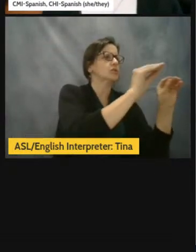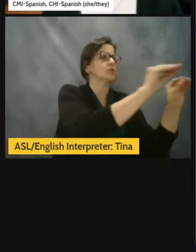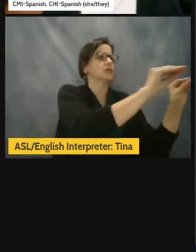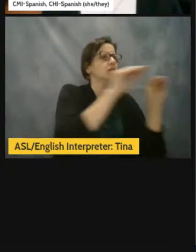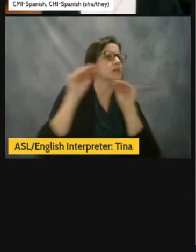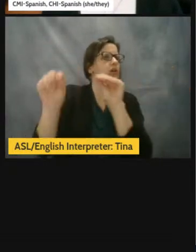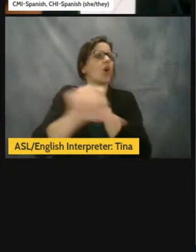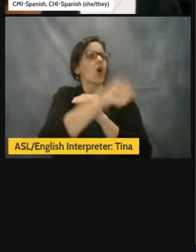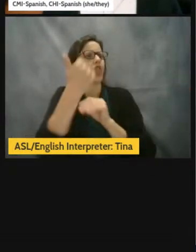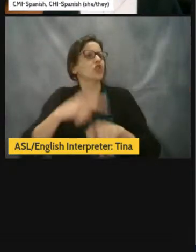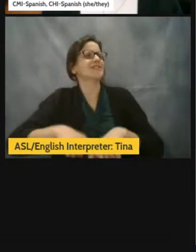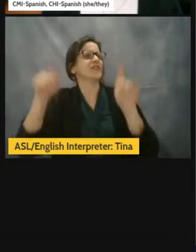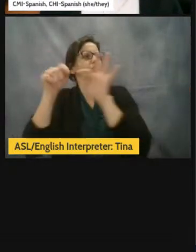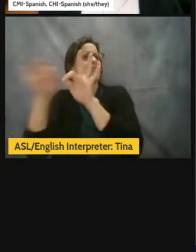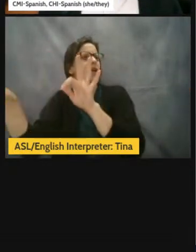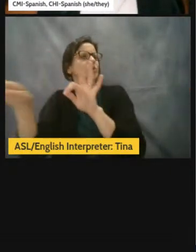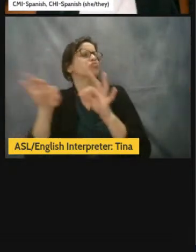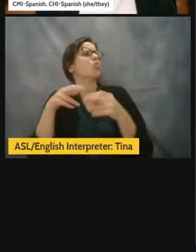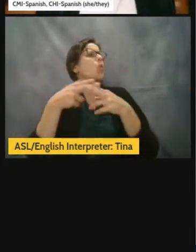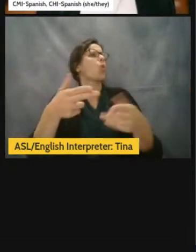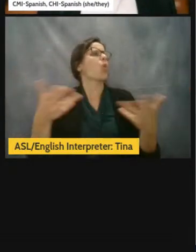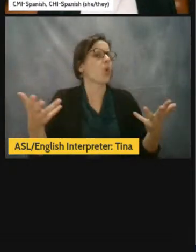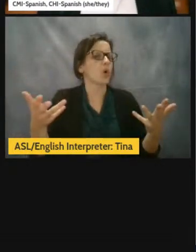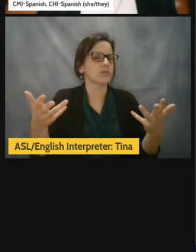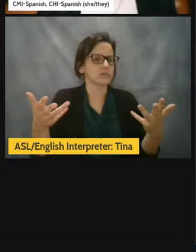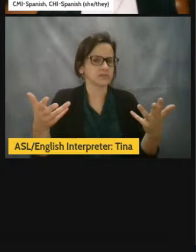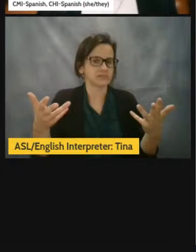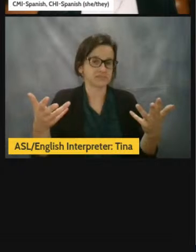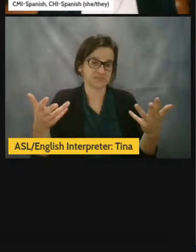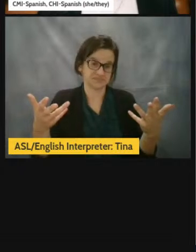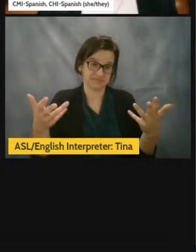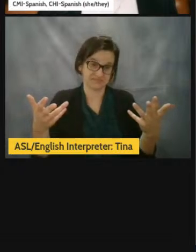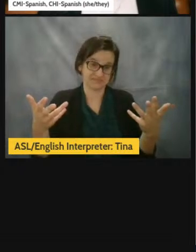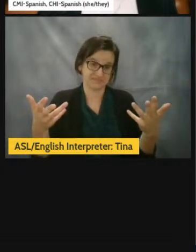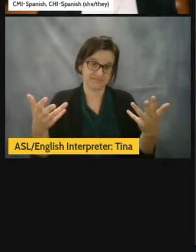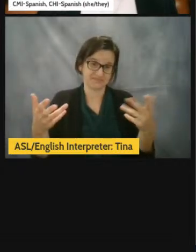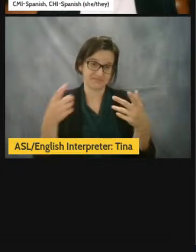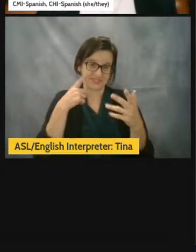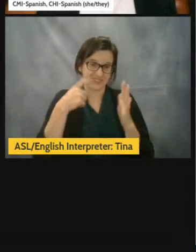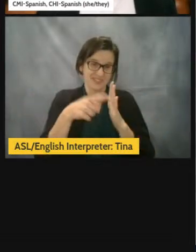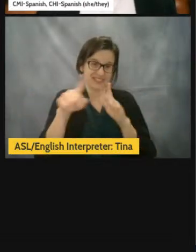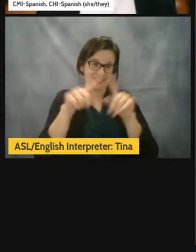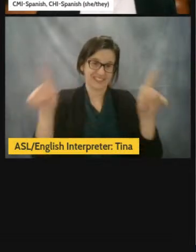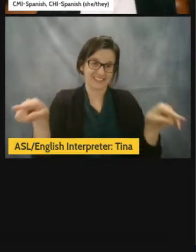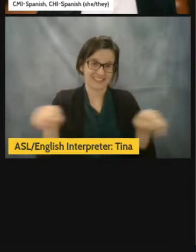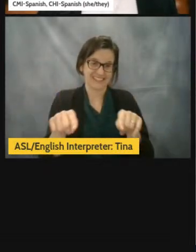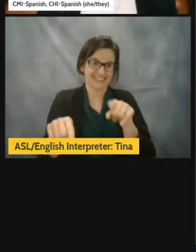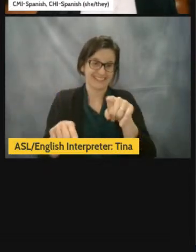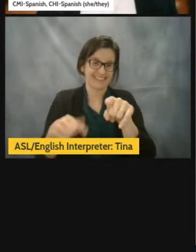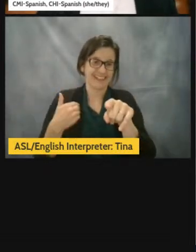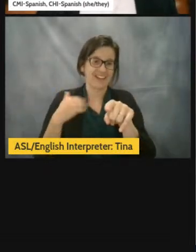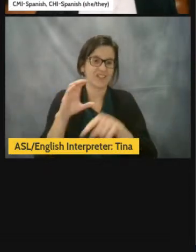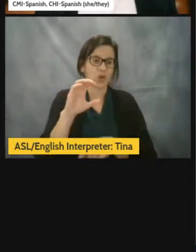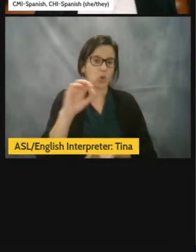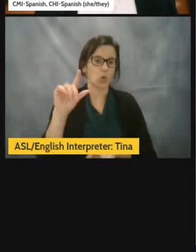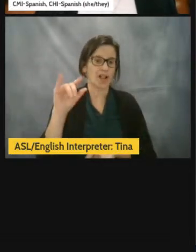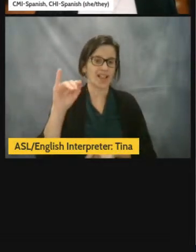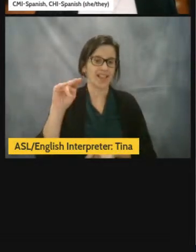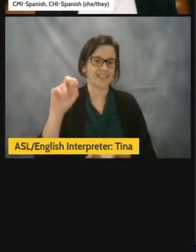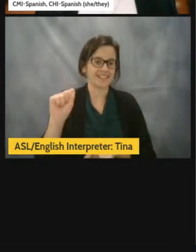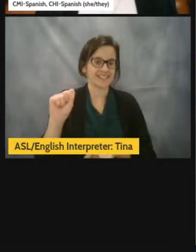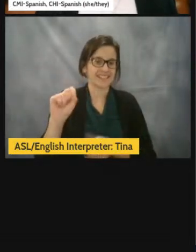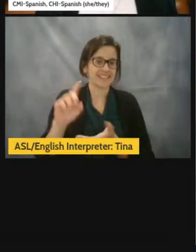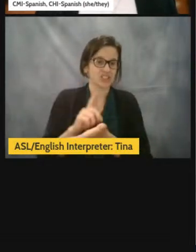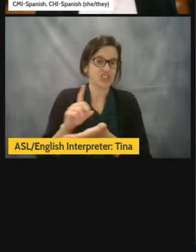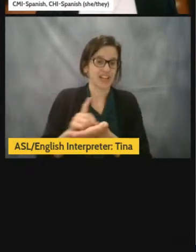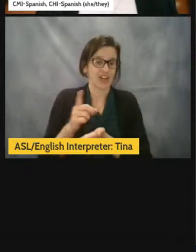the same term that we use. So you see here, this is from Collins Dictionary. And it